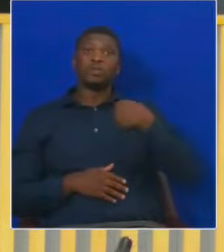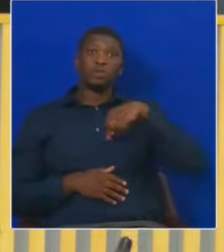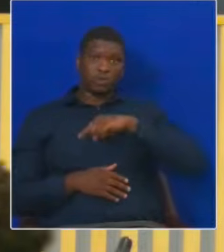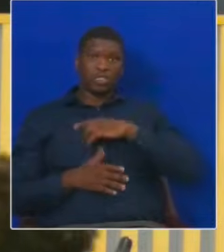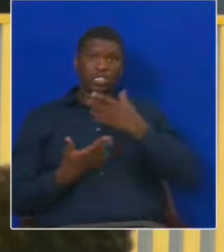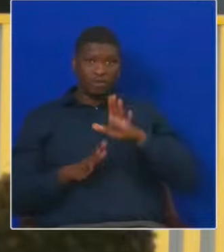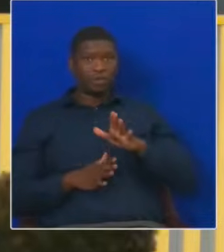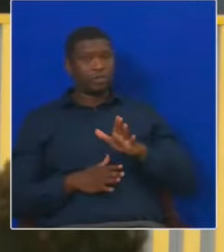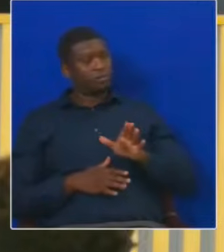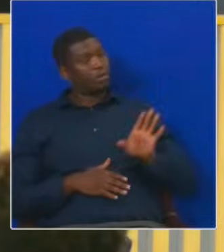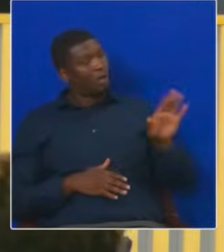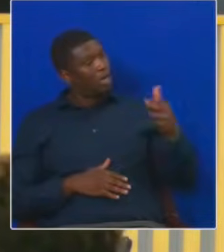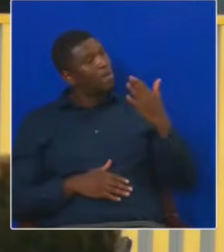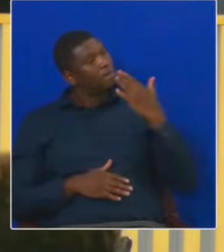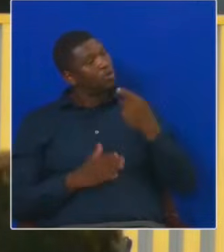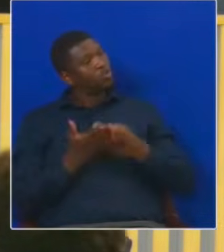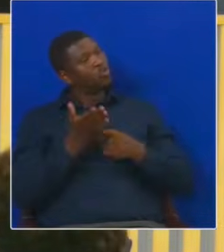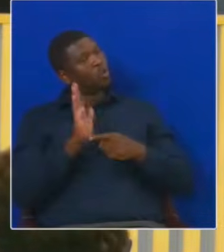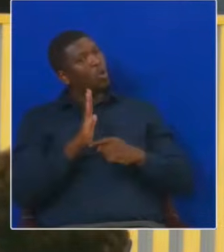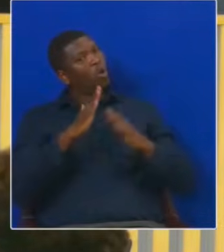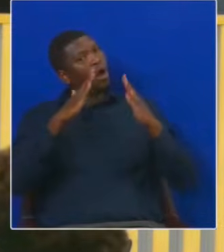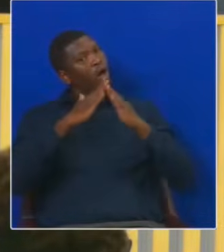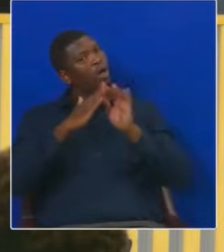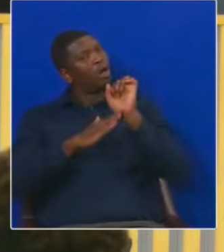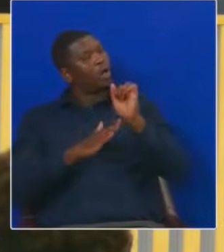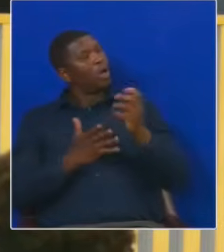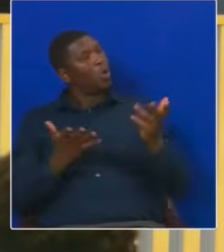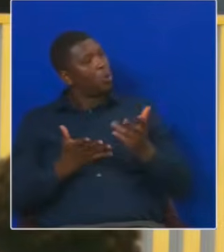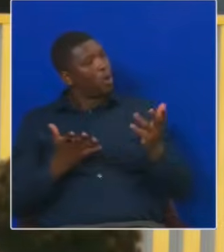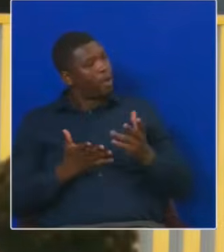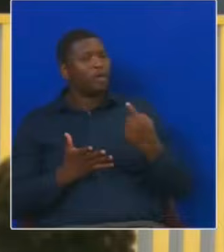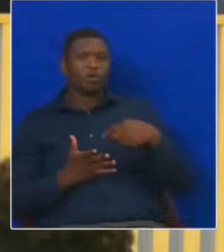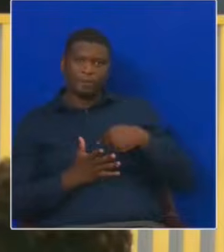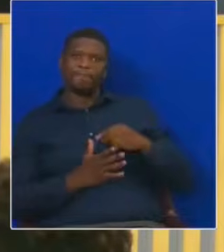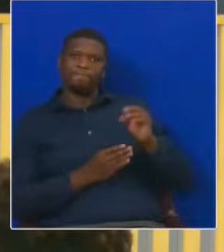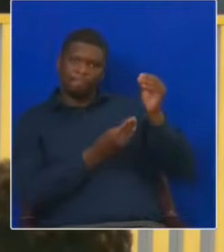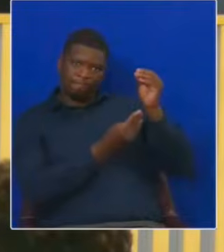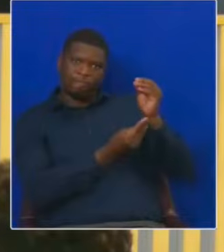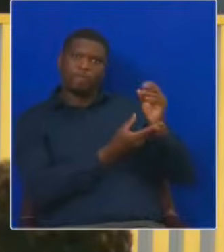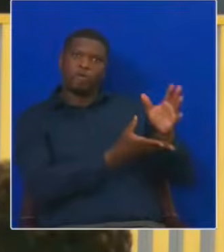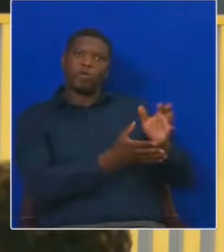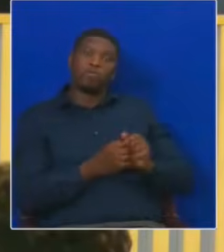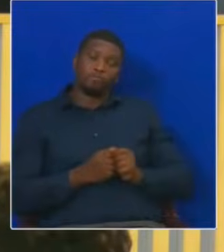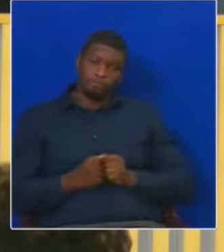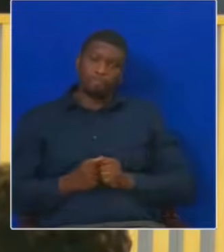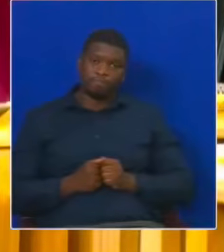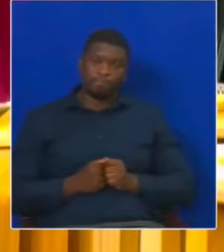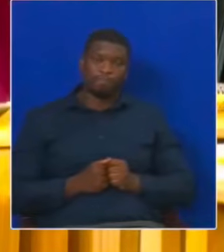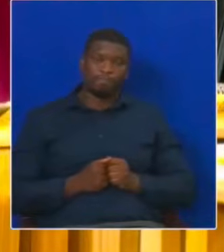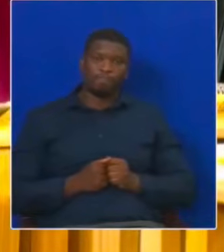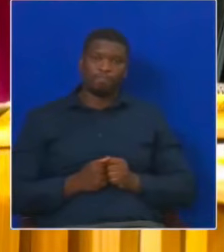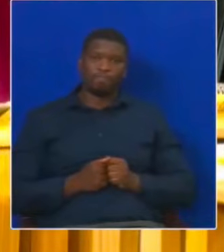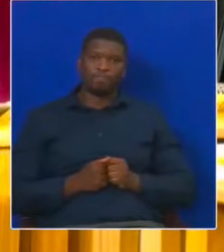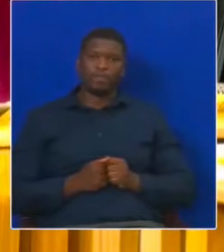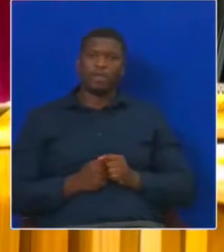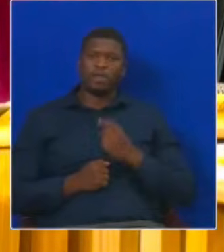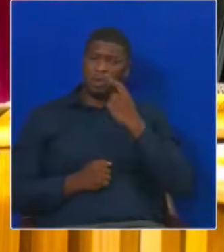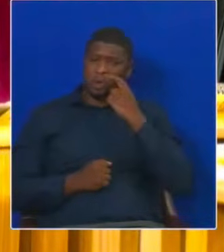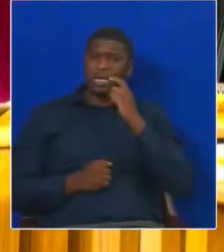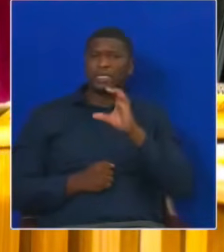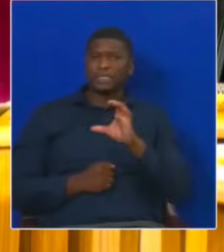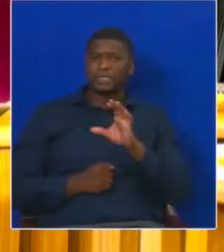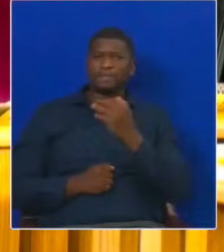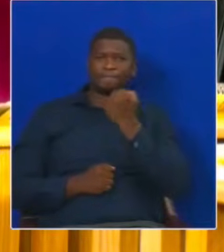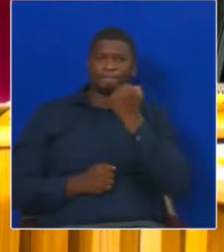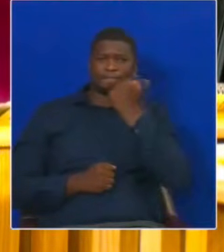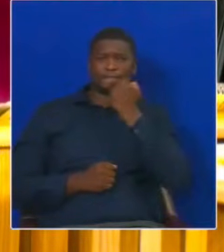take us to Natal Spread. Witness C, apologies for the